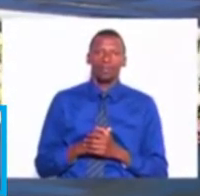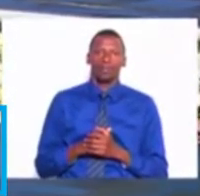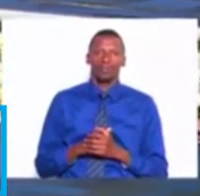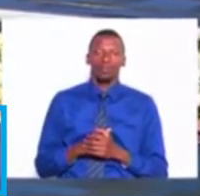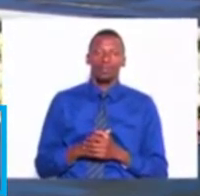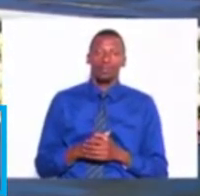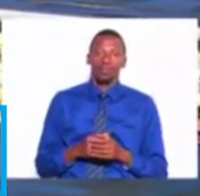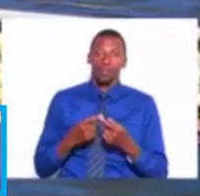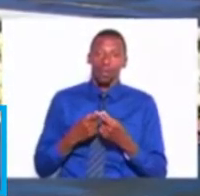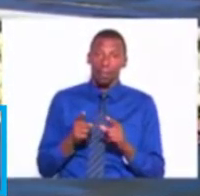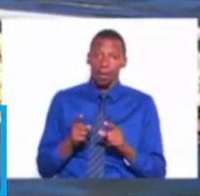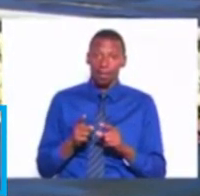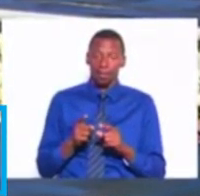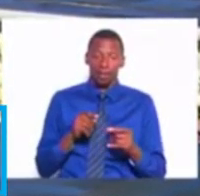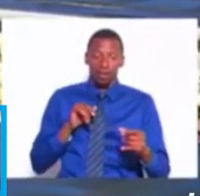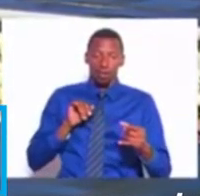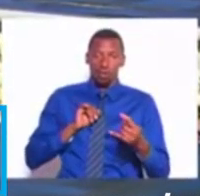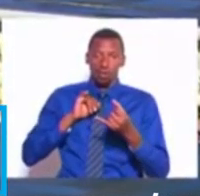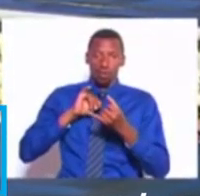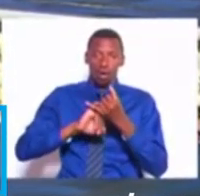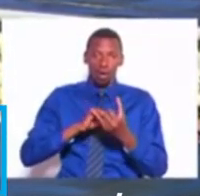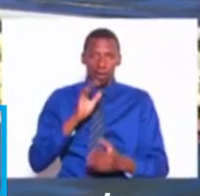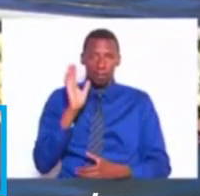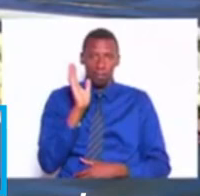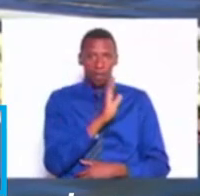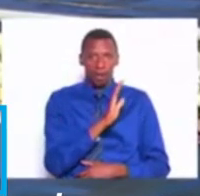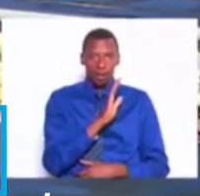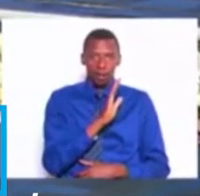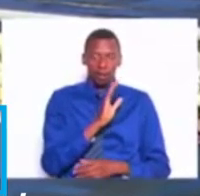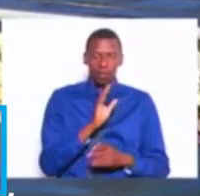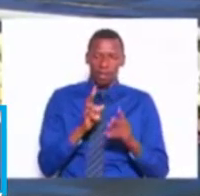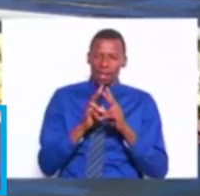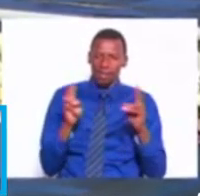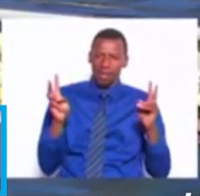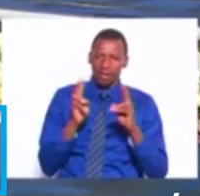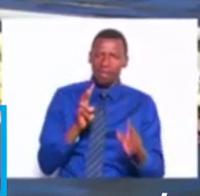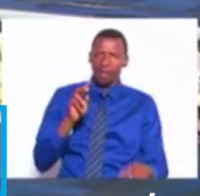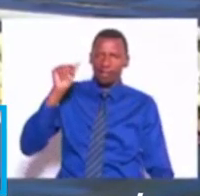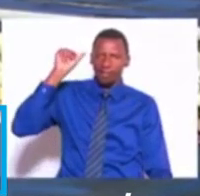But my wife is very smart.